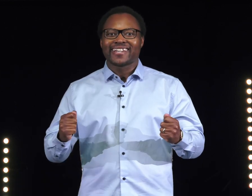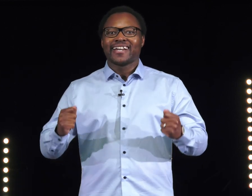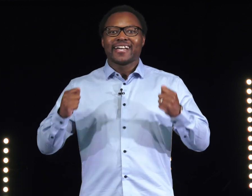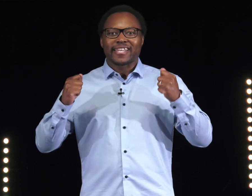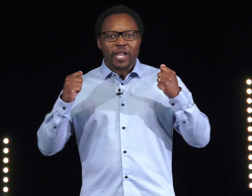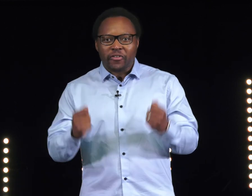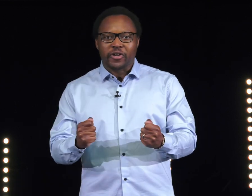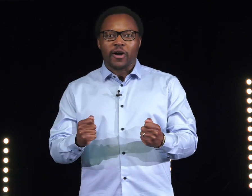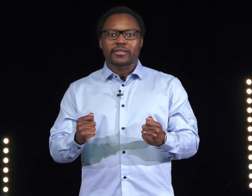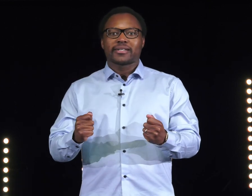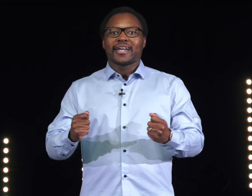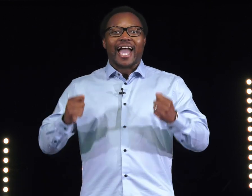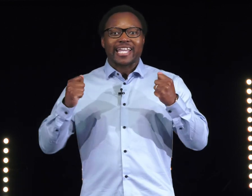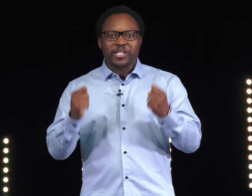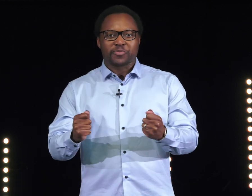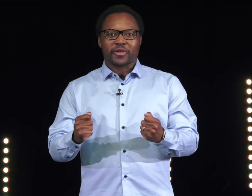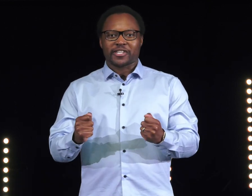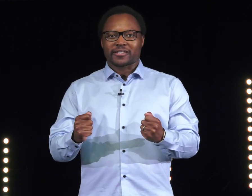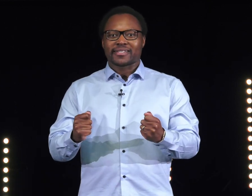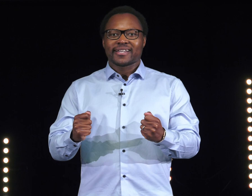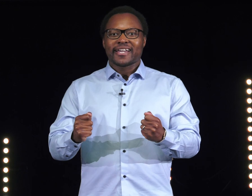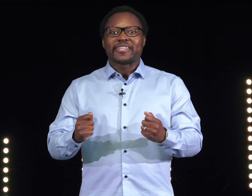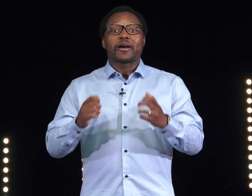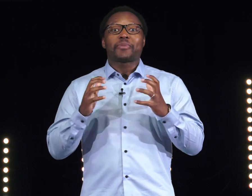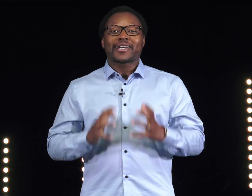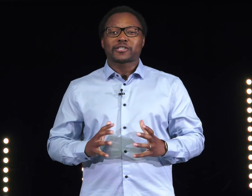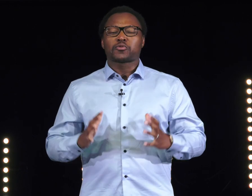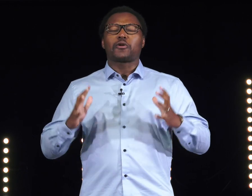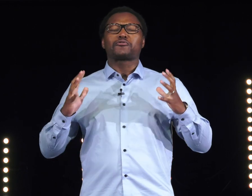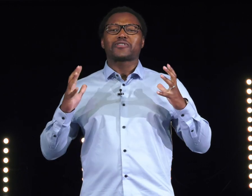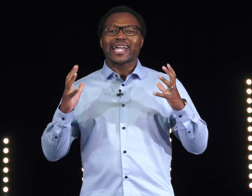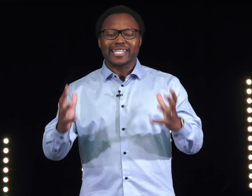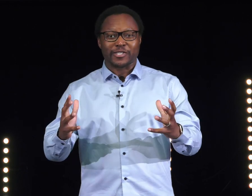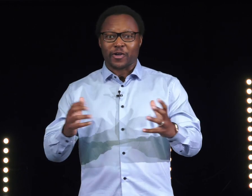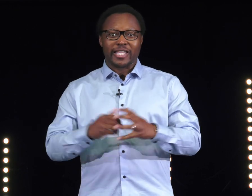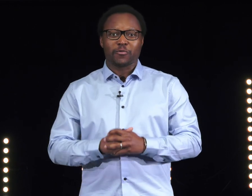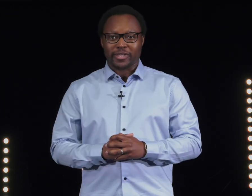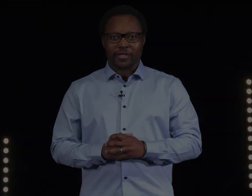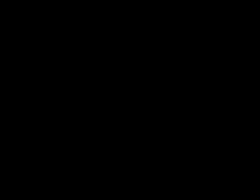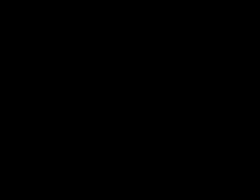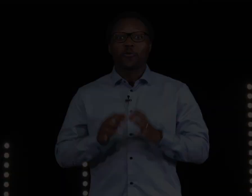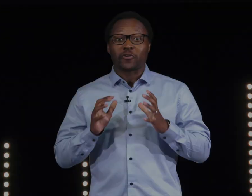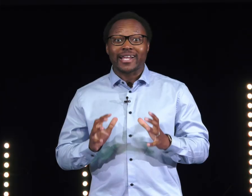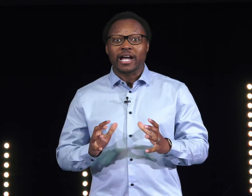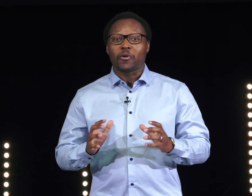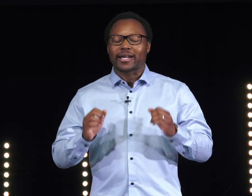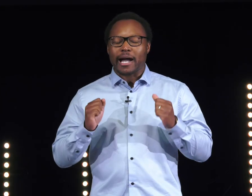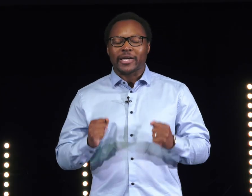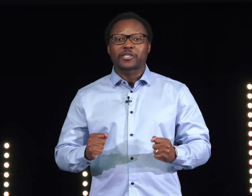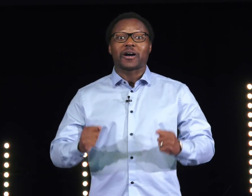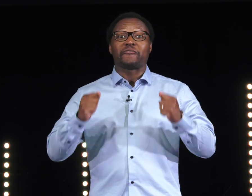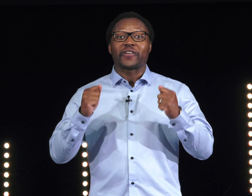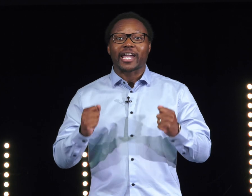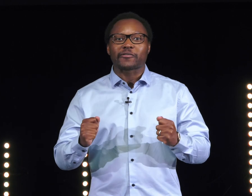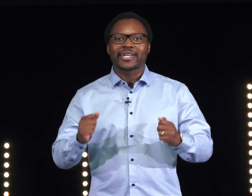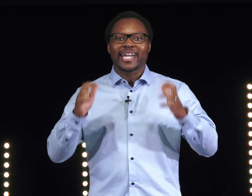peace, love of God, and inspiration. There are pastors who are ready to connect with you. Right now, we're coming